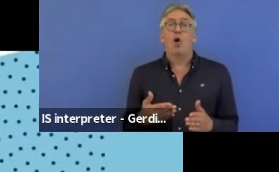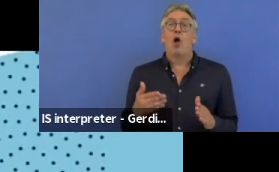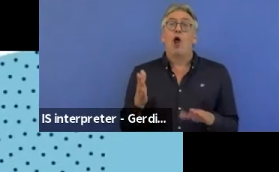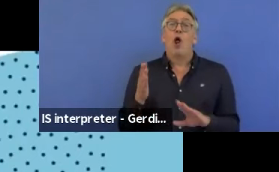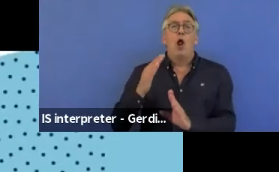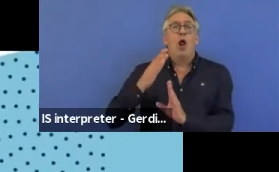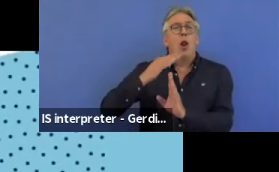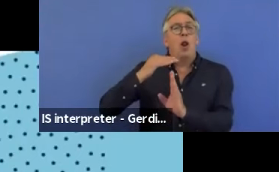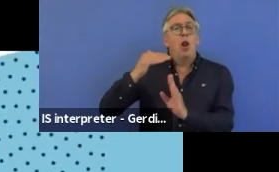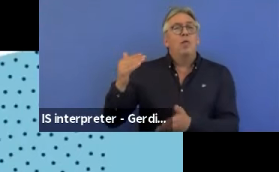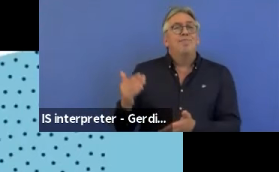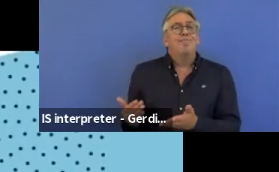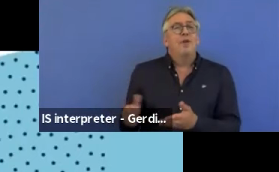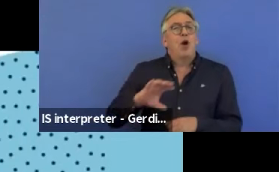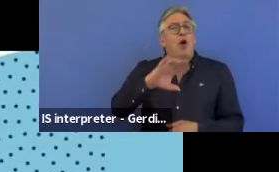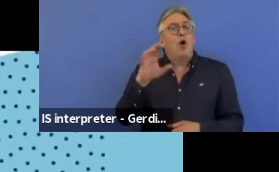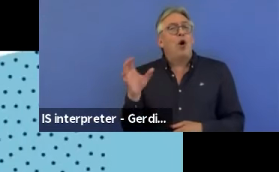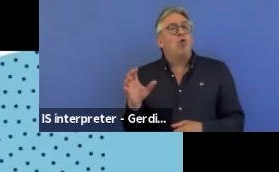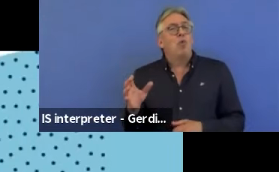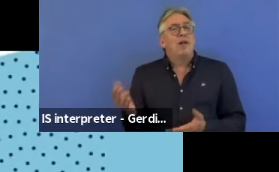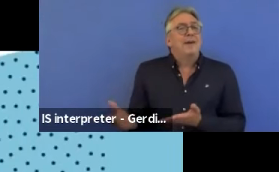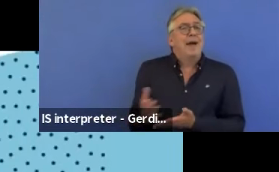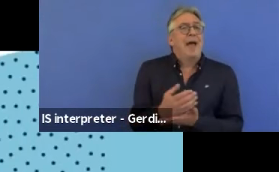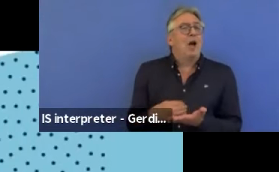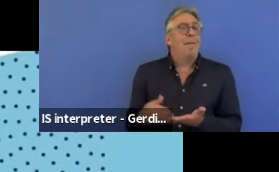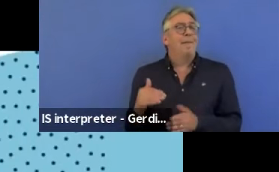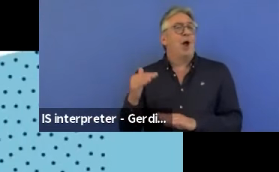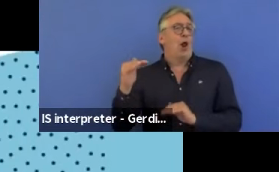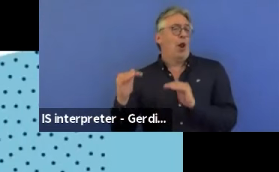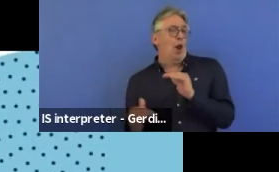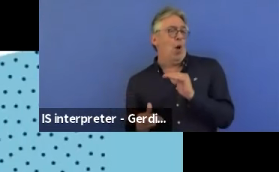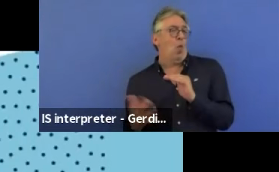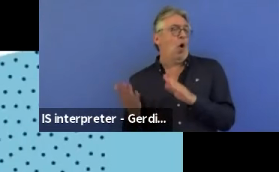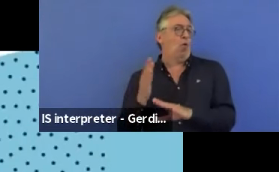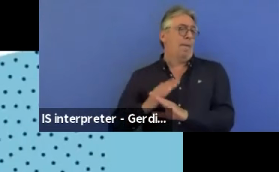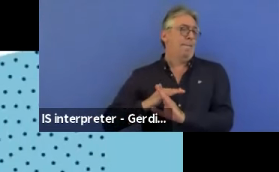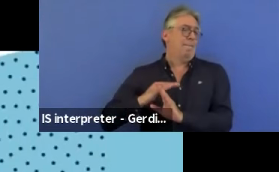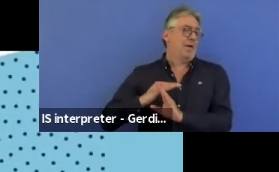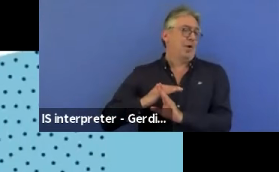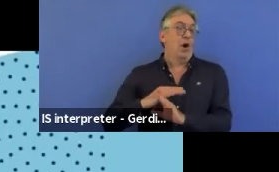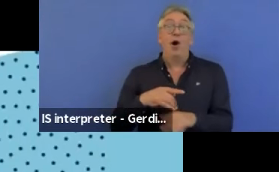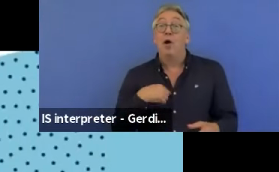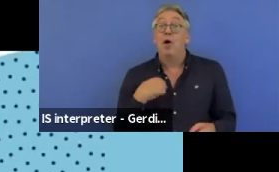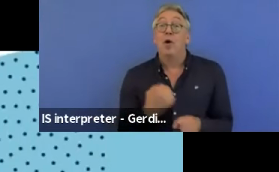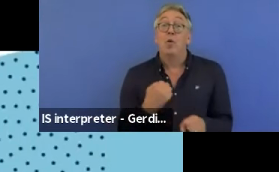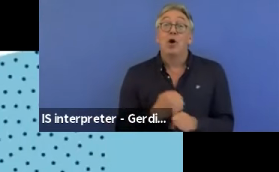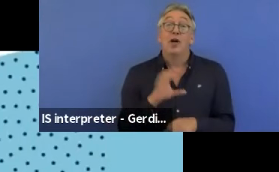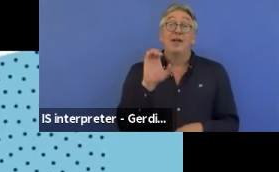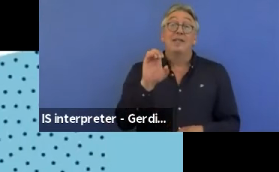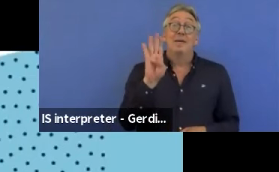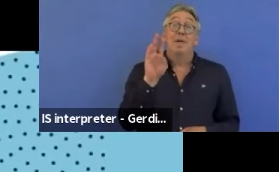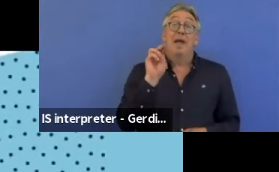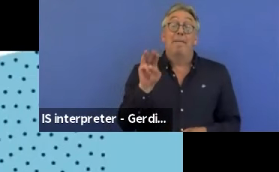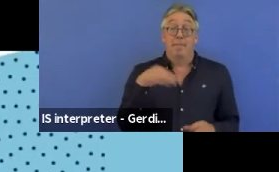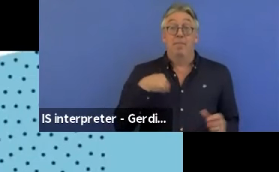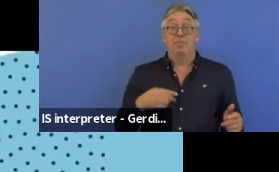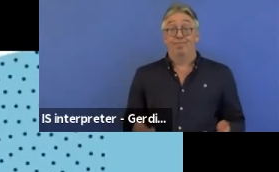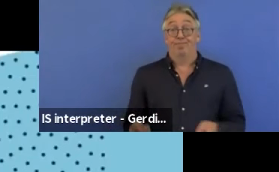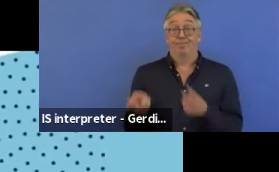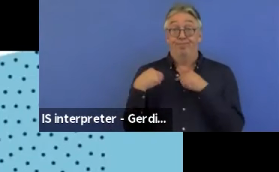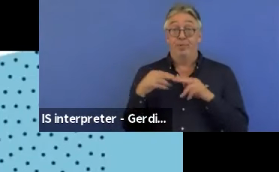countries. My name is Sean Tesney, and I'm CBM's Global Advisor for Education.